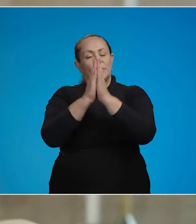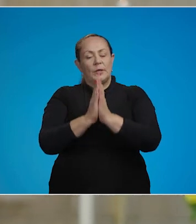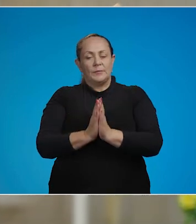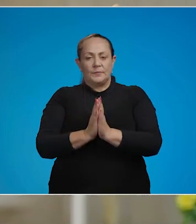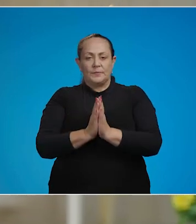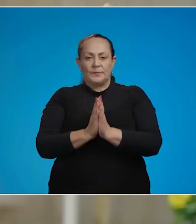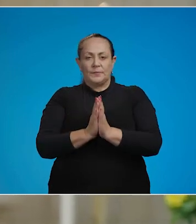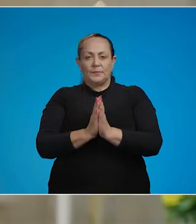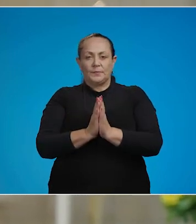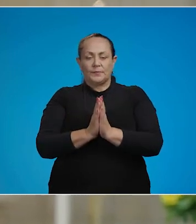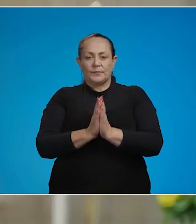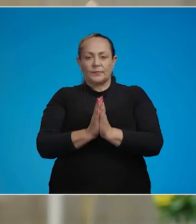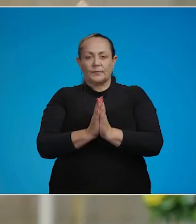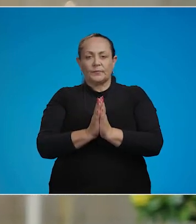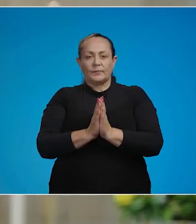Let us pray.